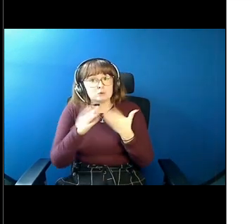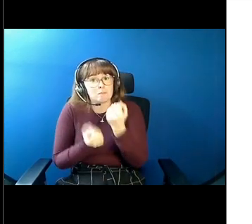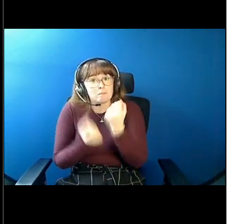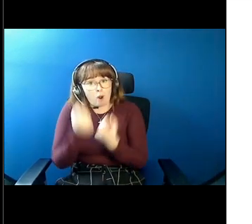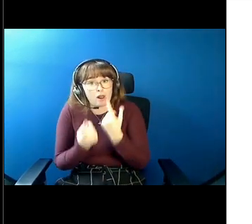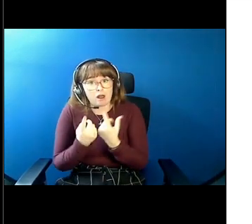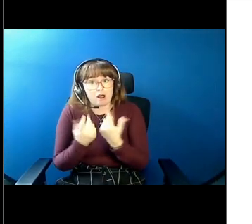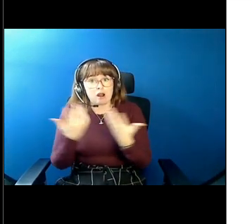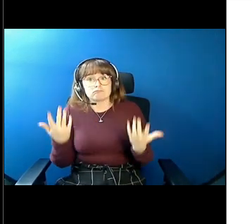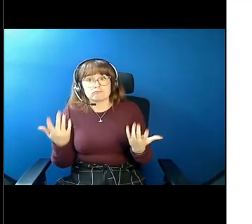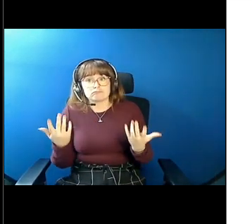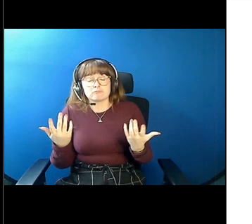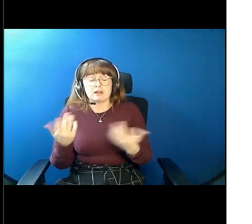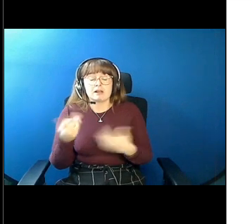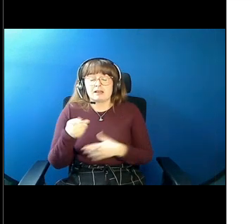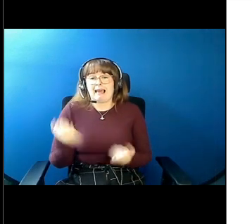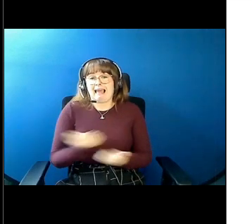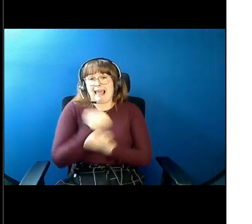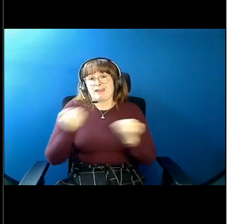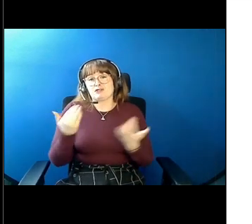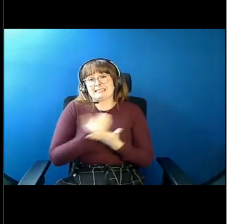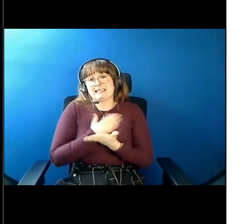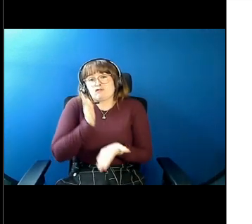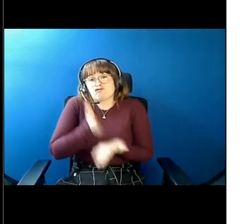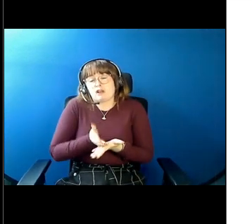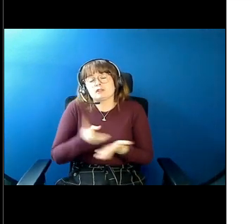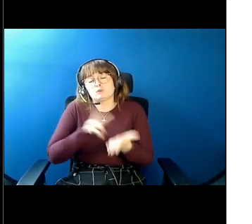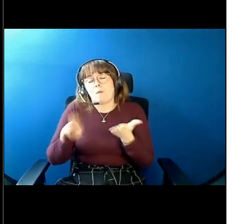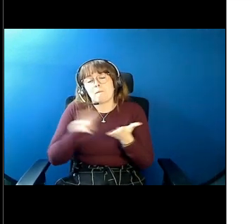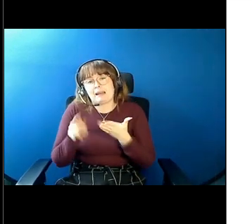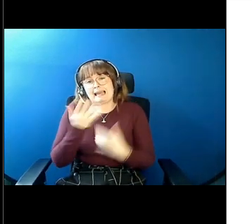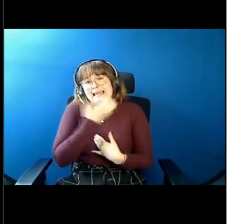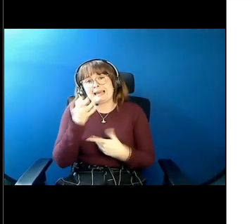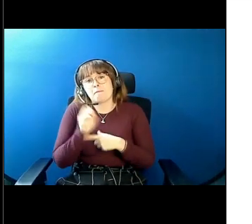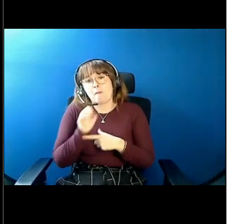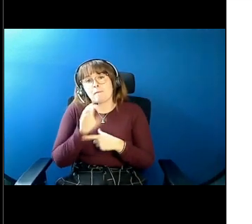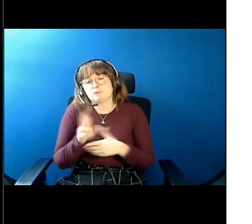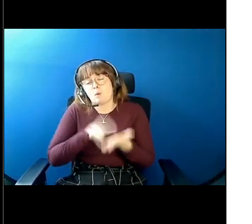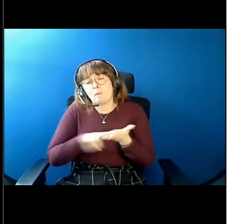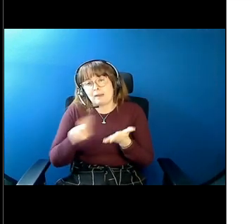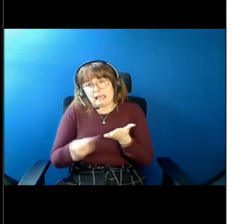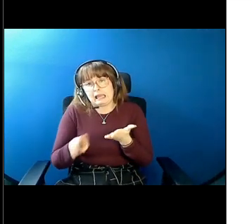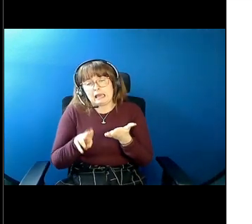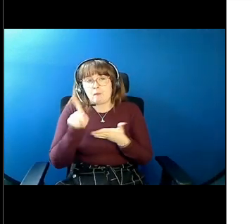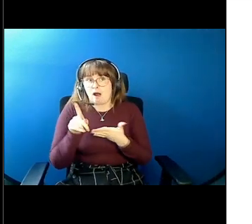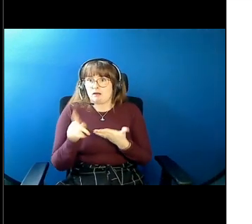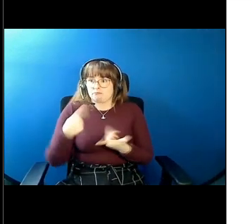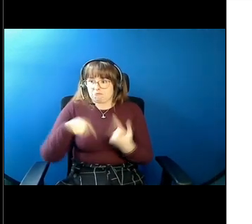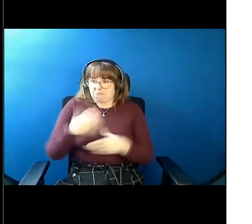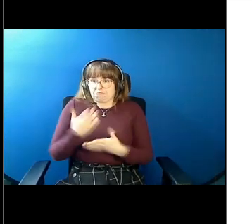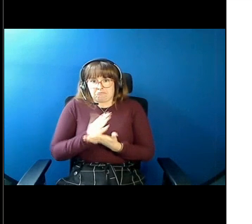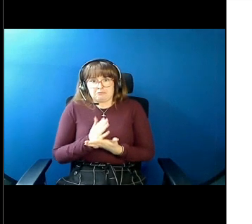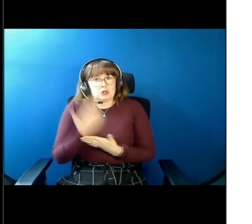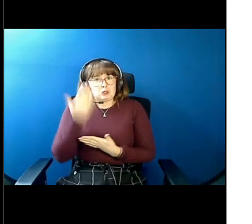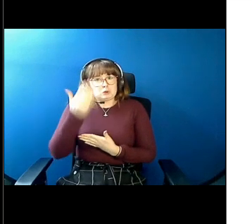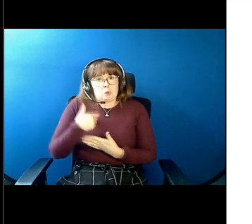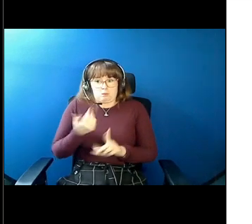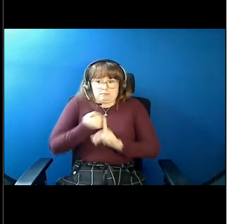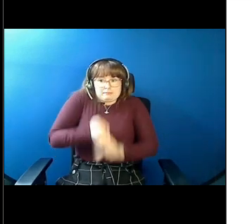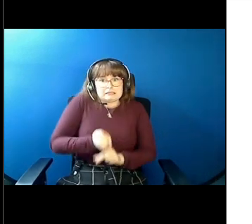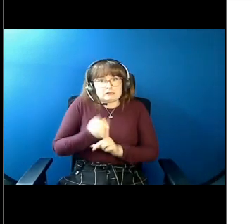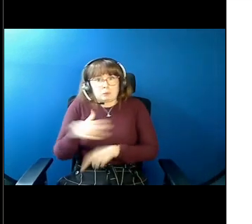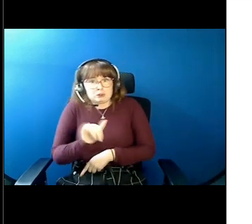here at Energy Saving Trust it is likely to be predominantly heat pumps, but there is uncertainty. You don't want to back the wrong horse and invest a load of